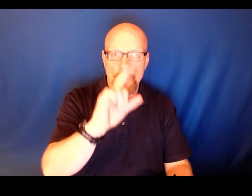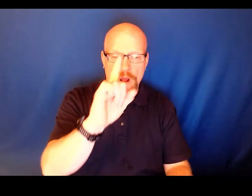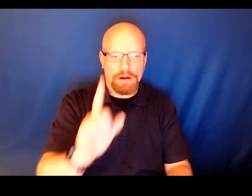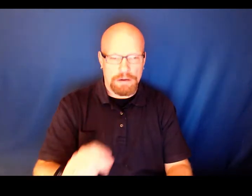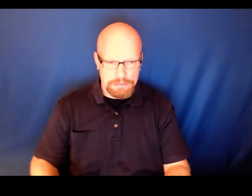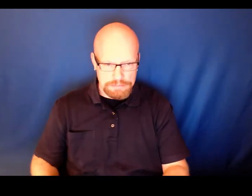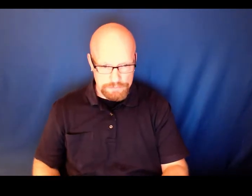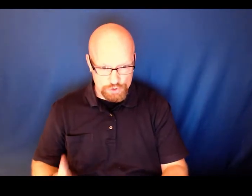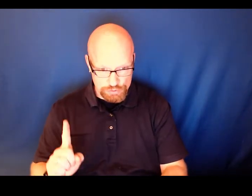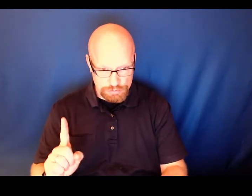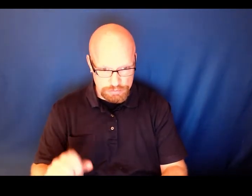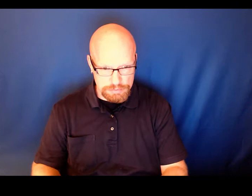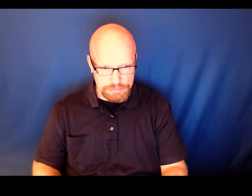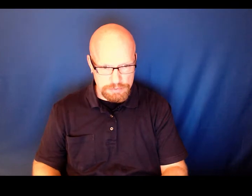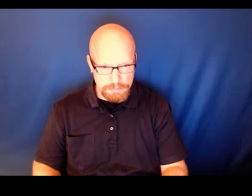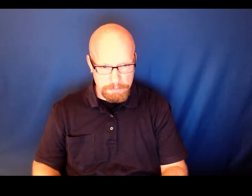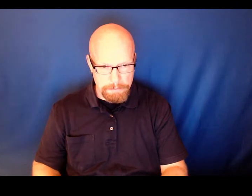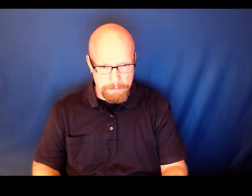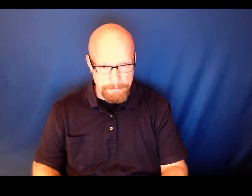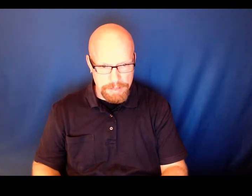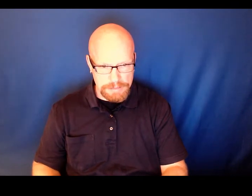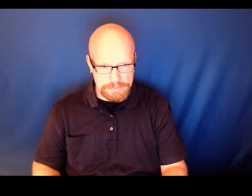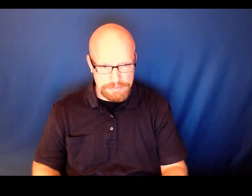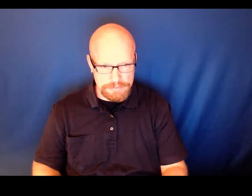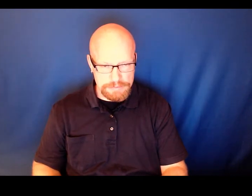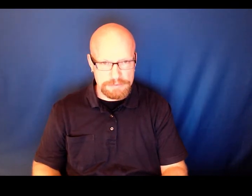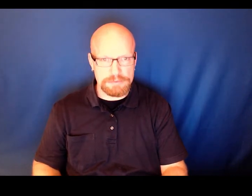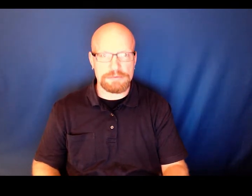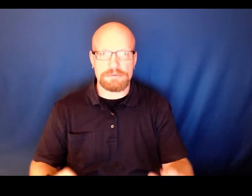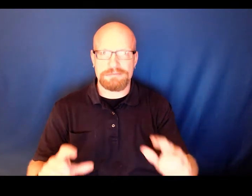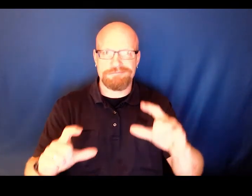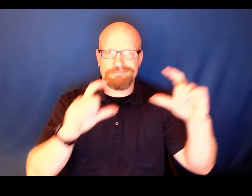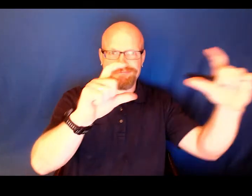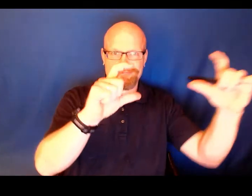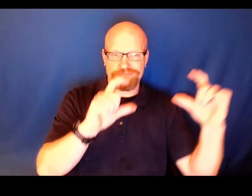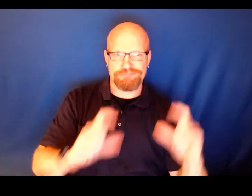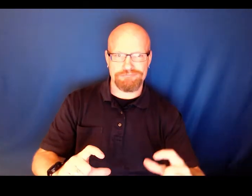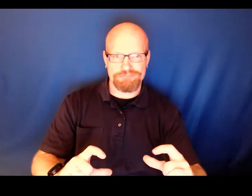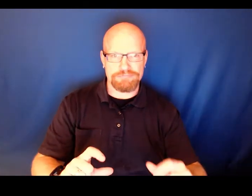Now the other polynomial below here, we're adding them.